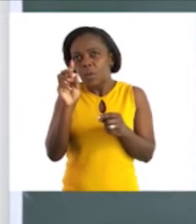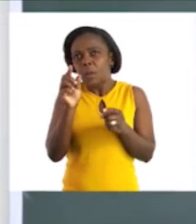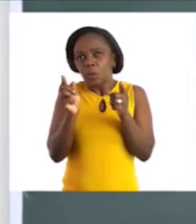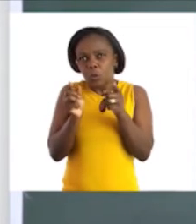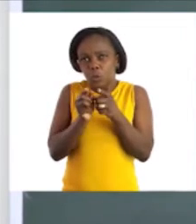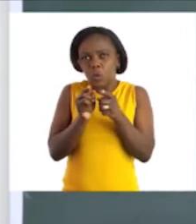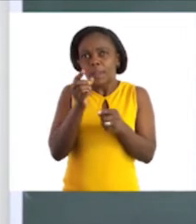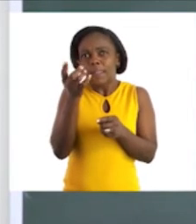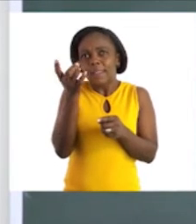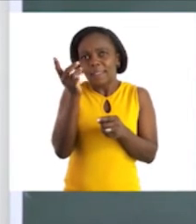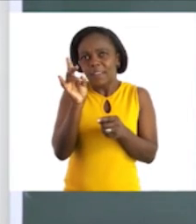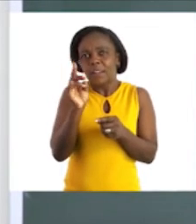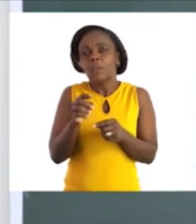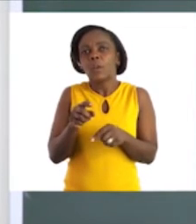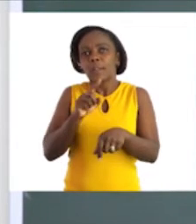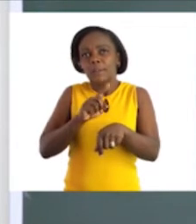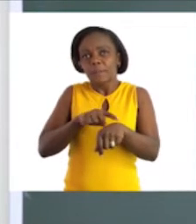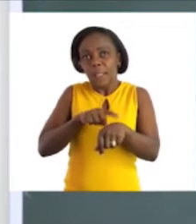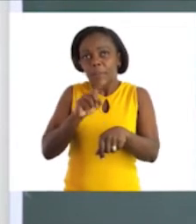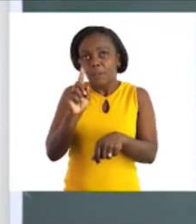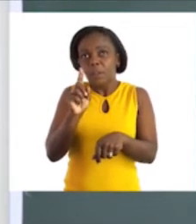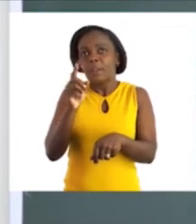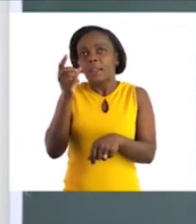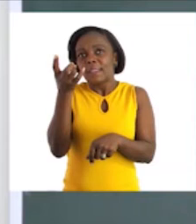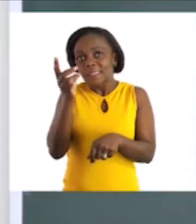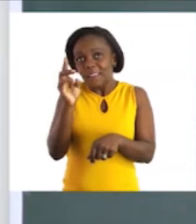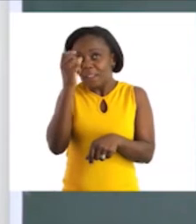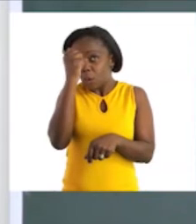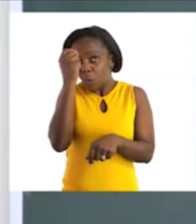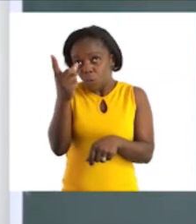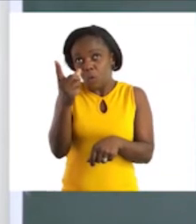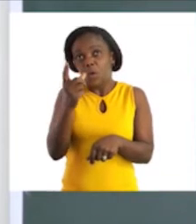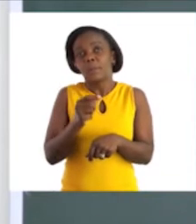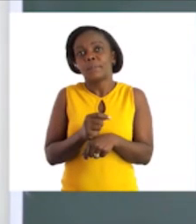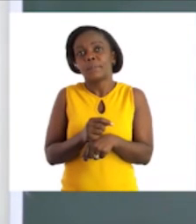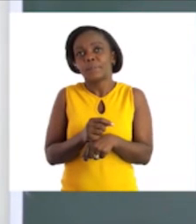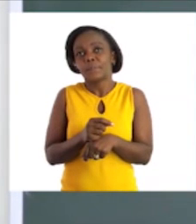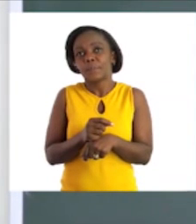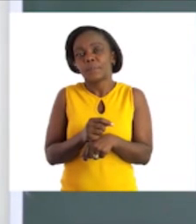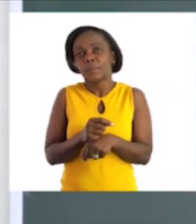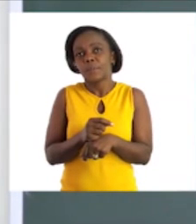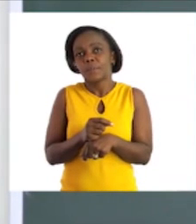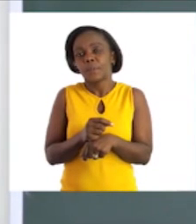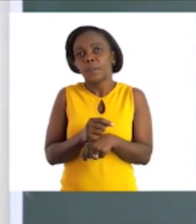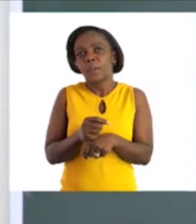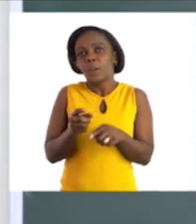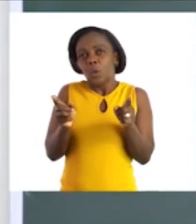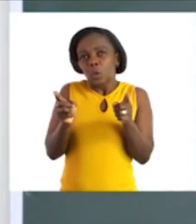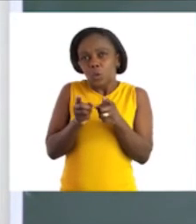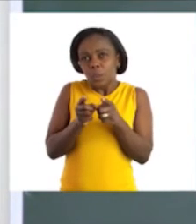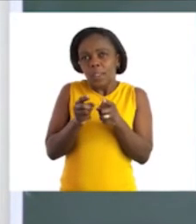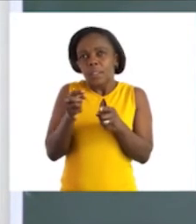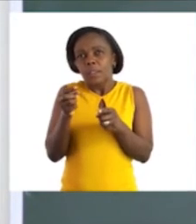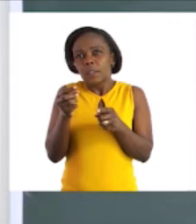is 7 o'clock. Thank you. Same applies. If I move my short hand to 3 or to